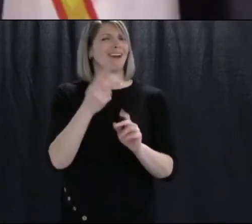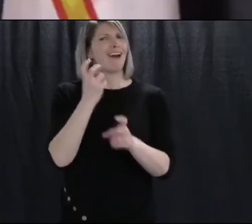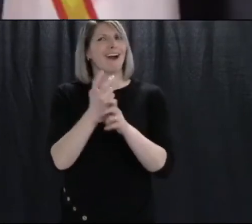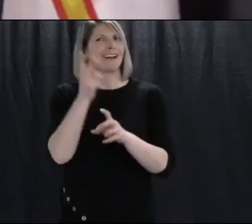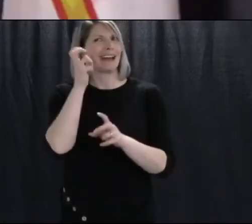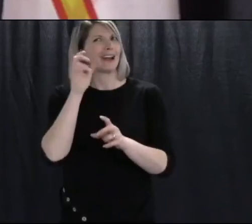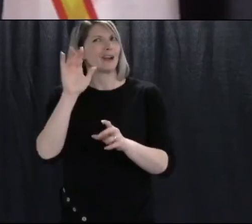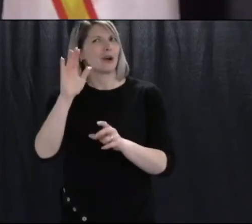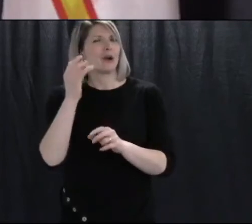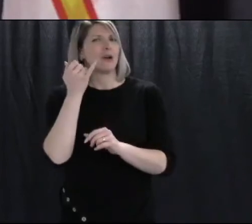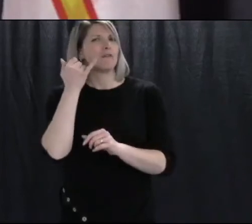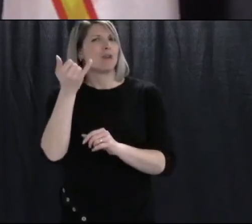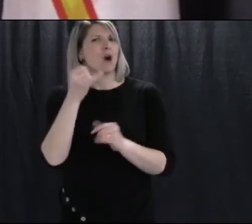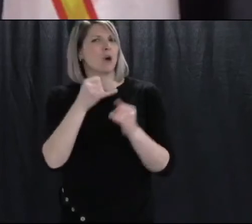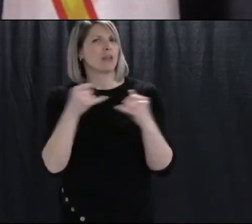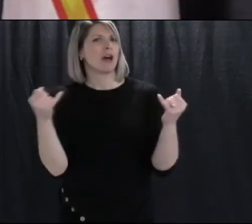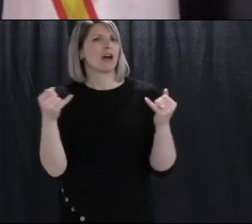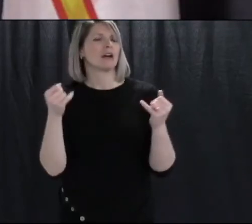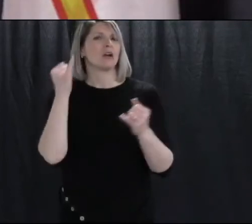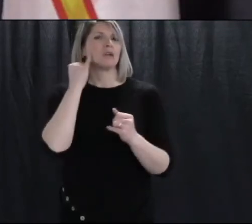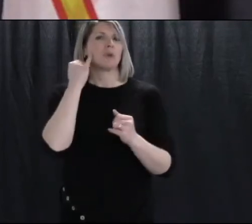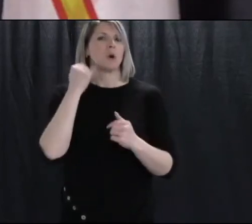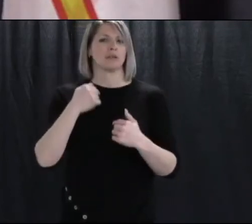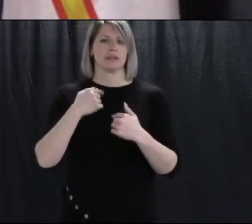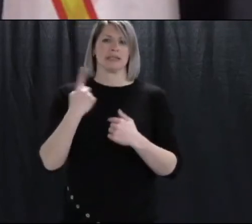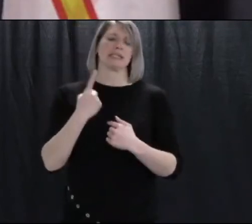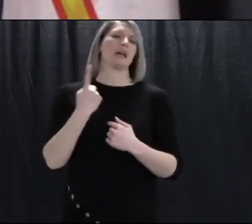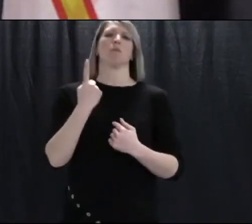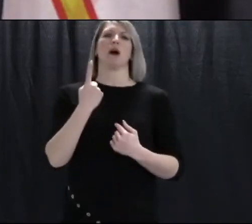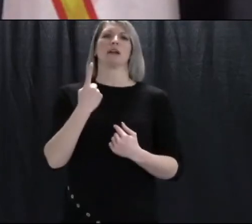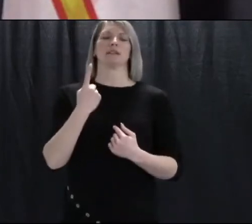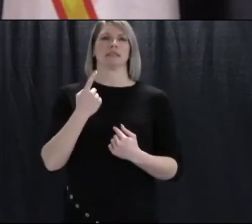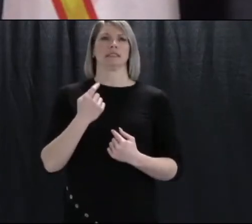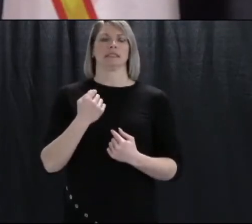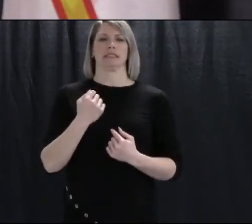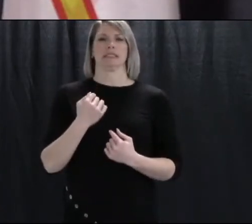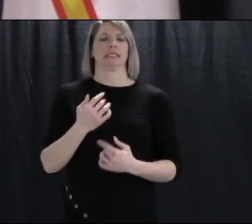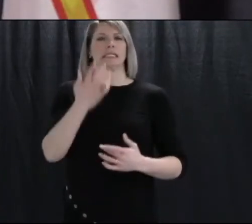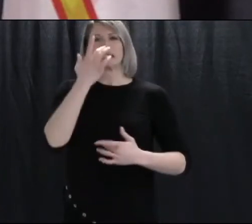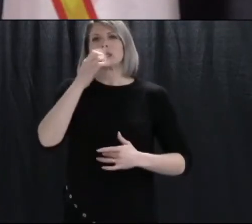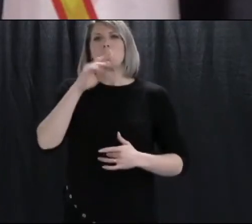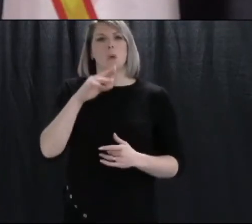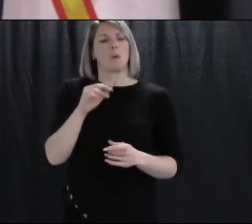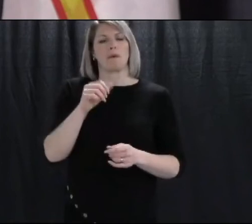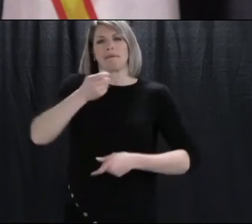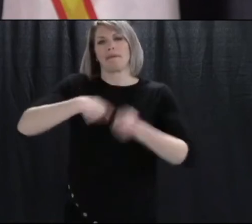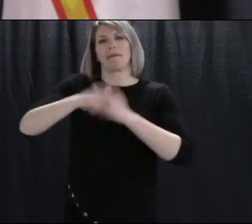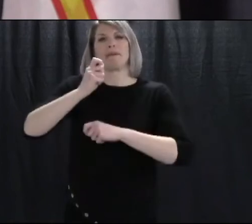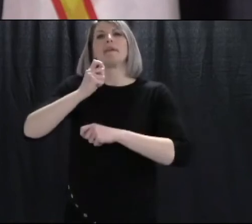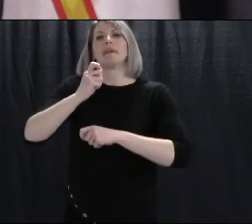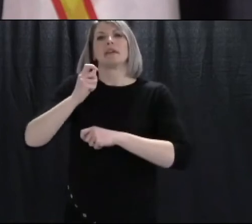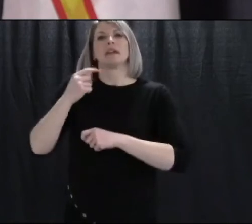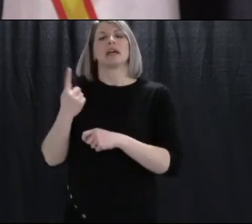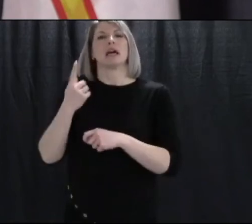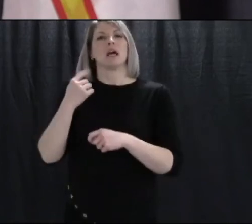if something should happen to one of us as we become the spokespeople for today. We've got a tremendous, group of people that we work with as